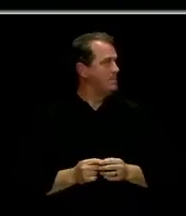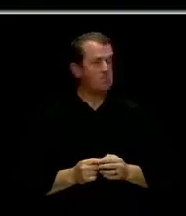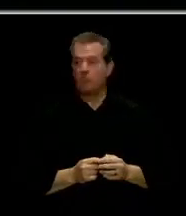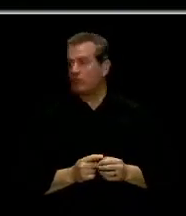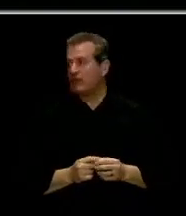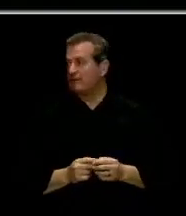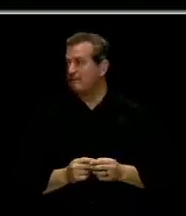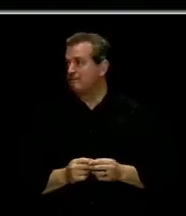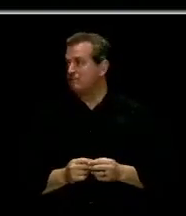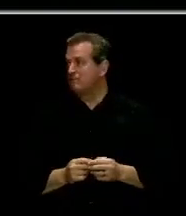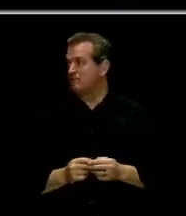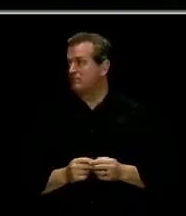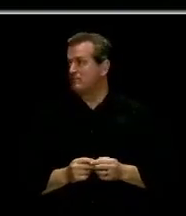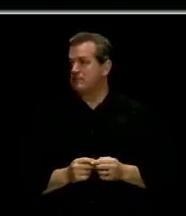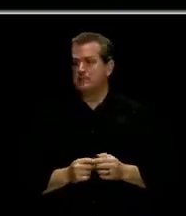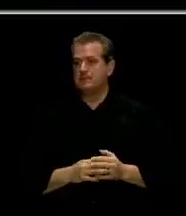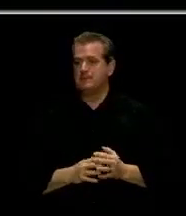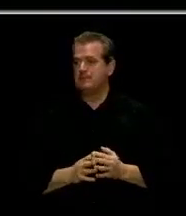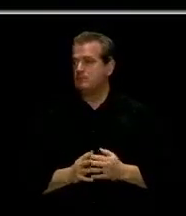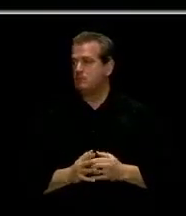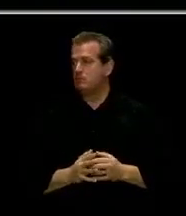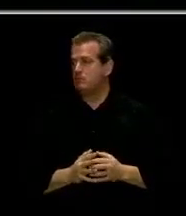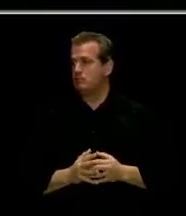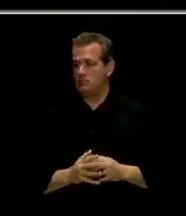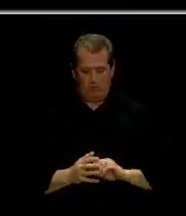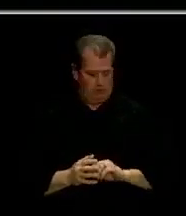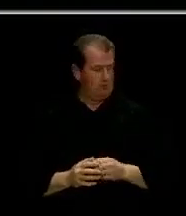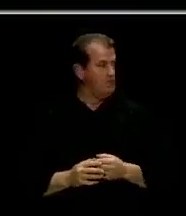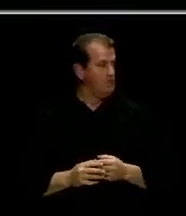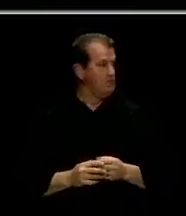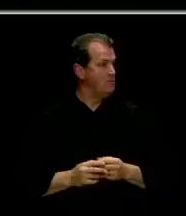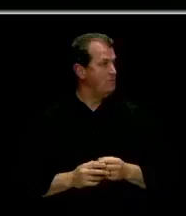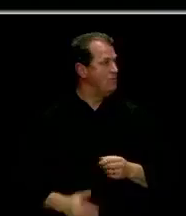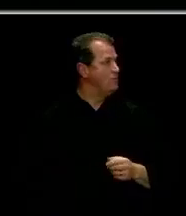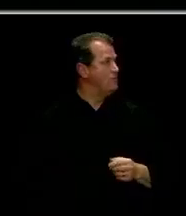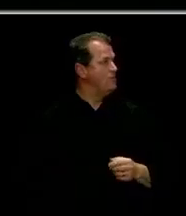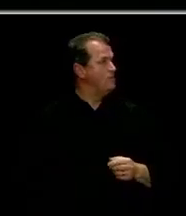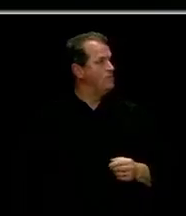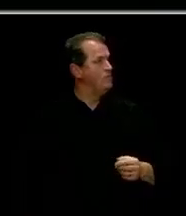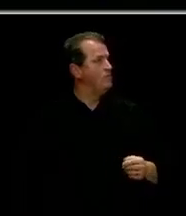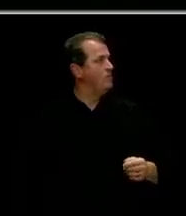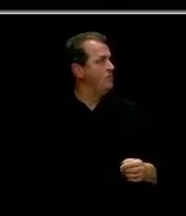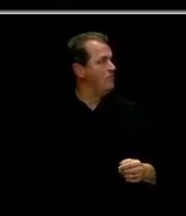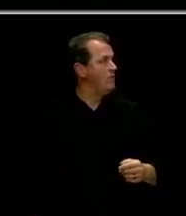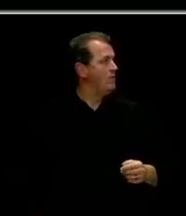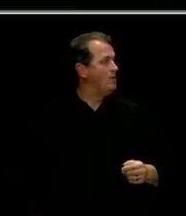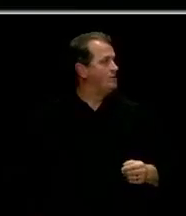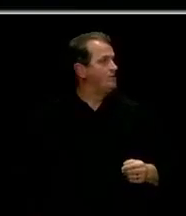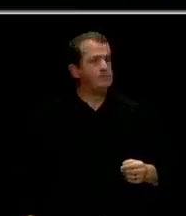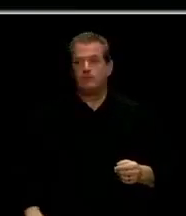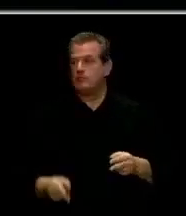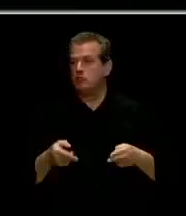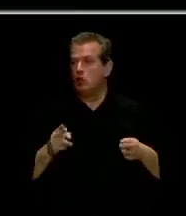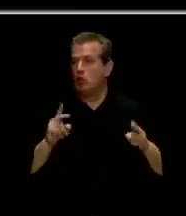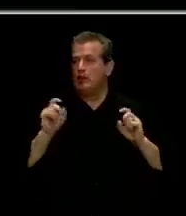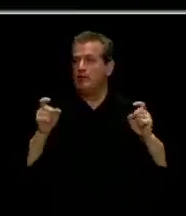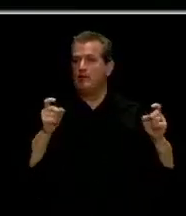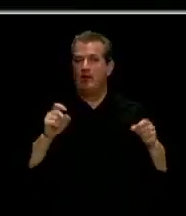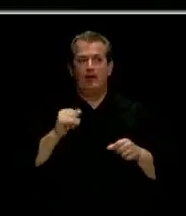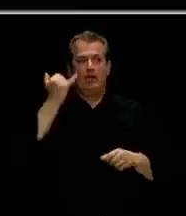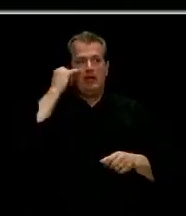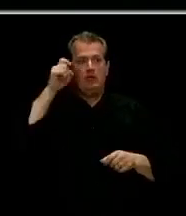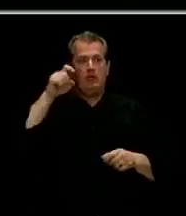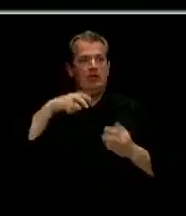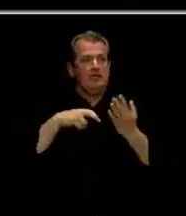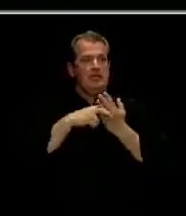Run. Right here. Who? Okay, these folks here with their hands up. Folks who